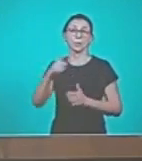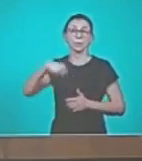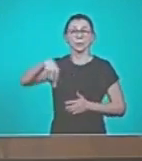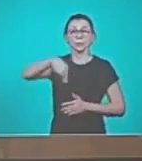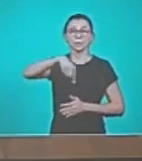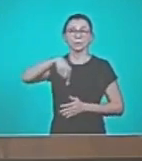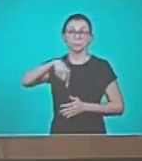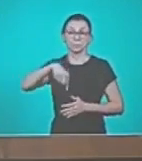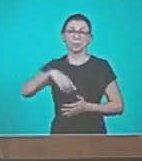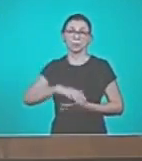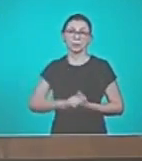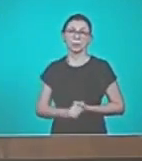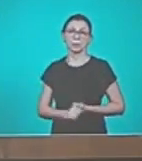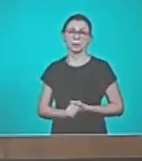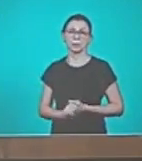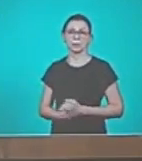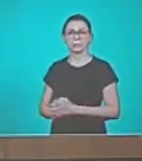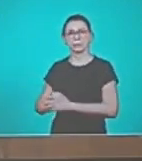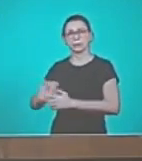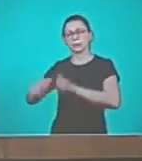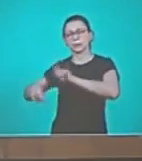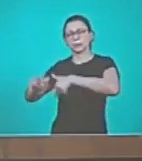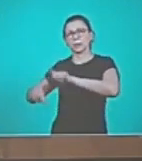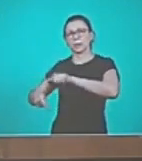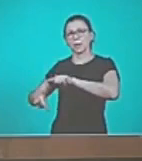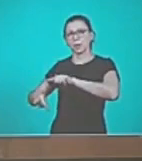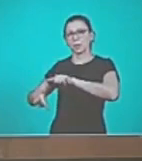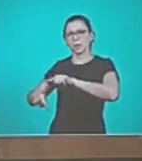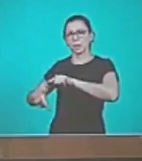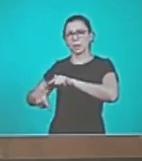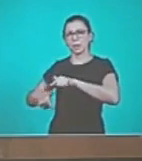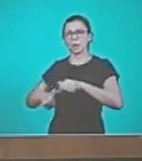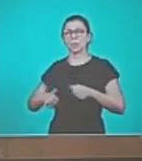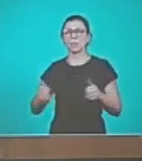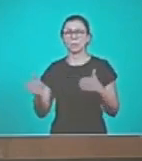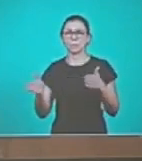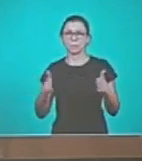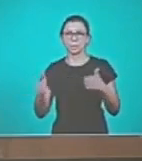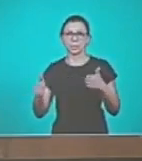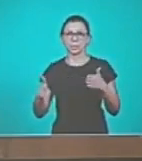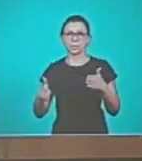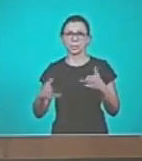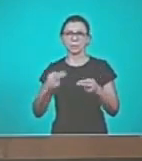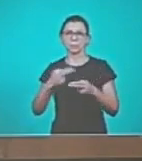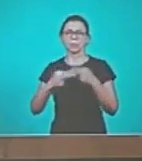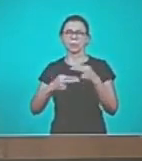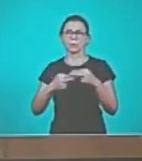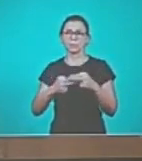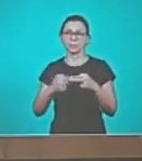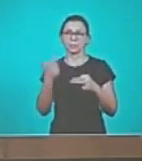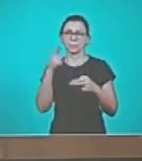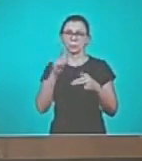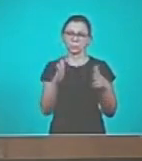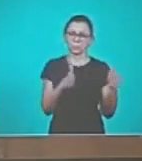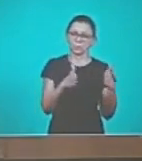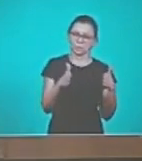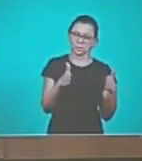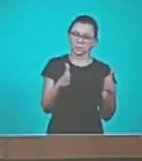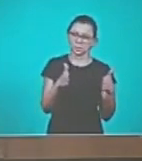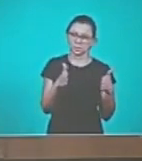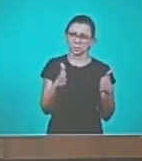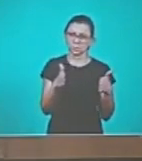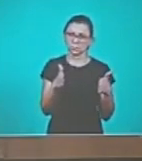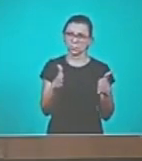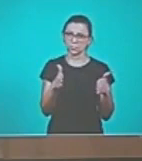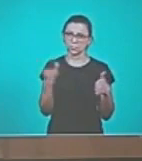what we are understanding for our own lives. Israel has passed. Nehemiah was on his own time. The Holy Spirit is now operating in our days in a different